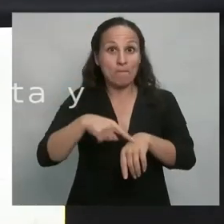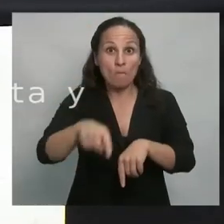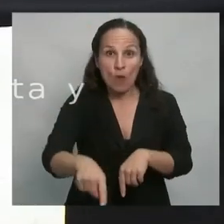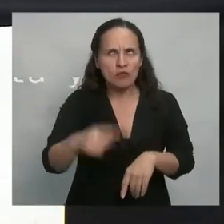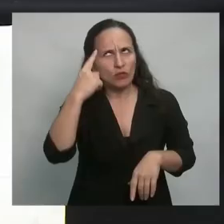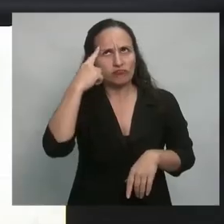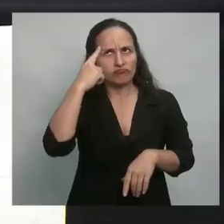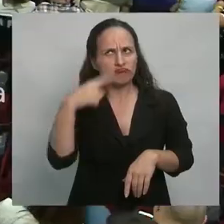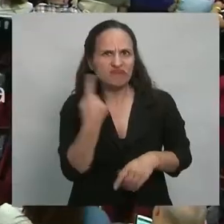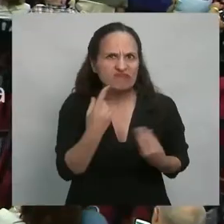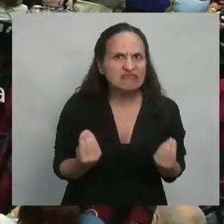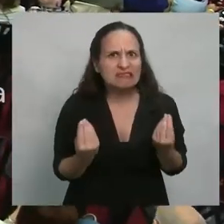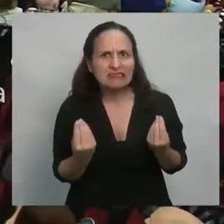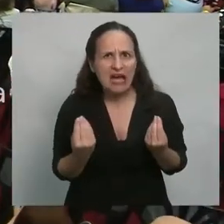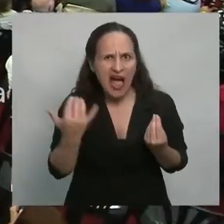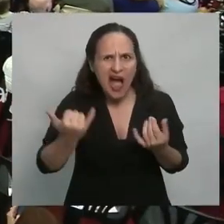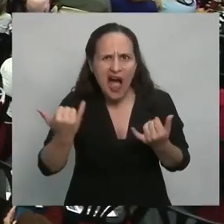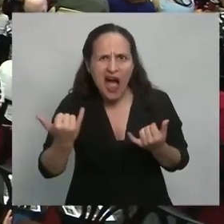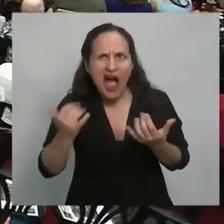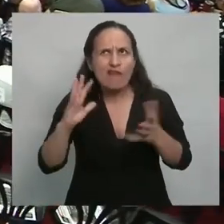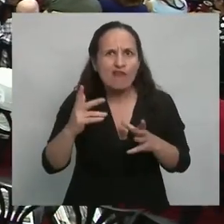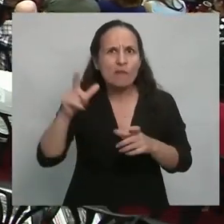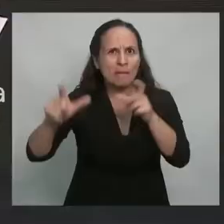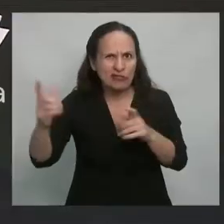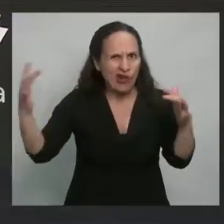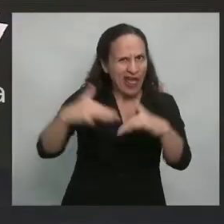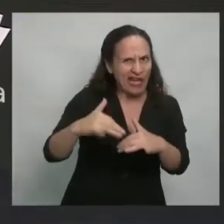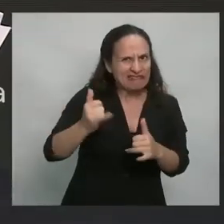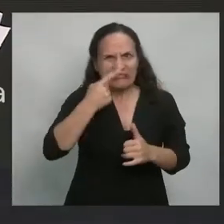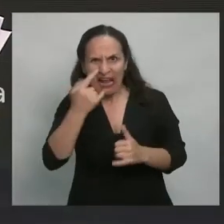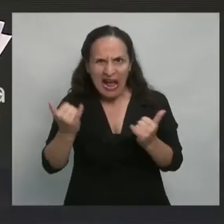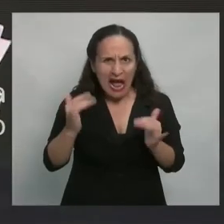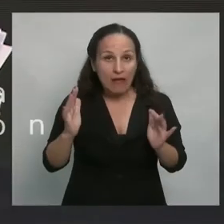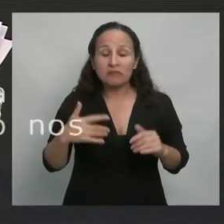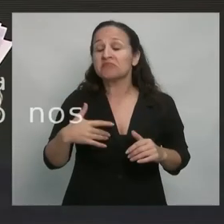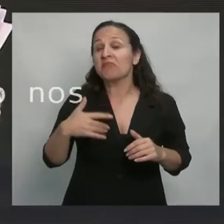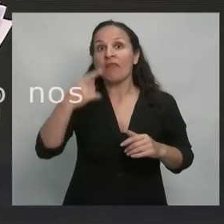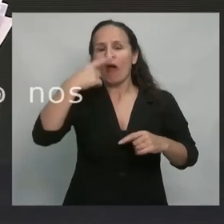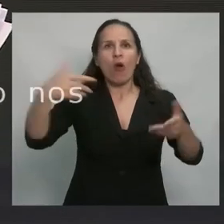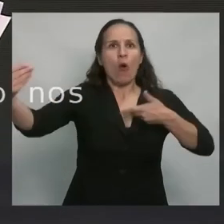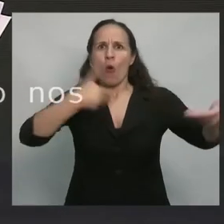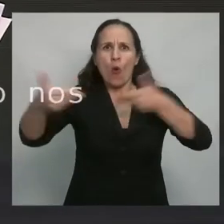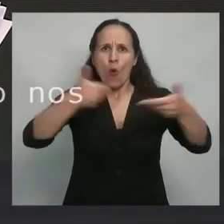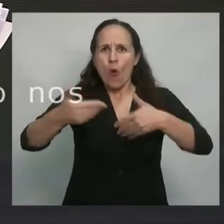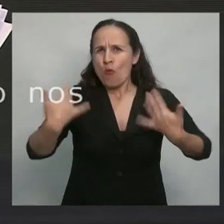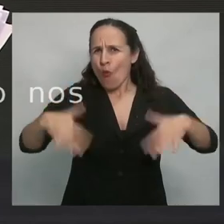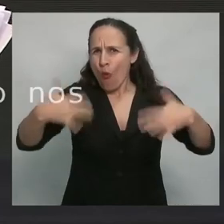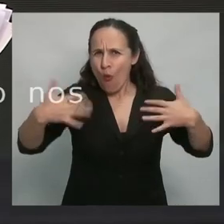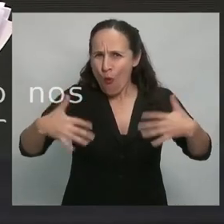applications. The inpouring of applications that increase with every new program and every new